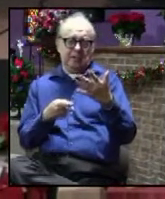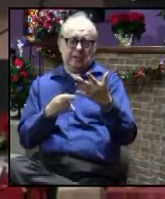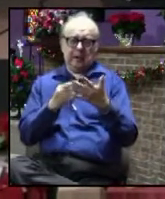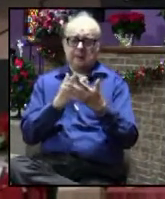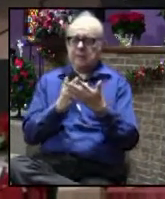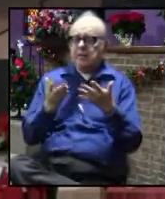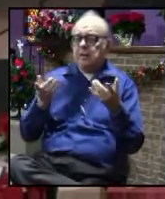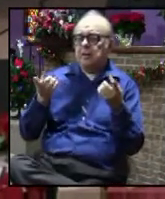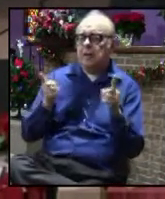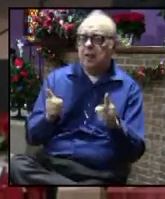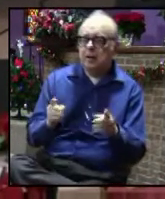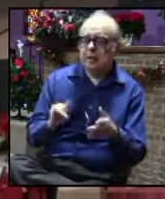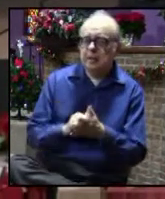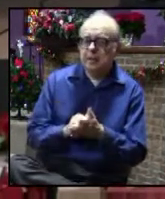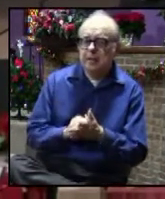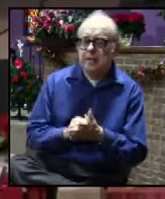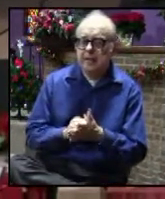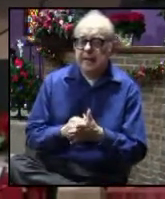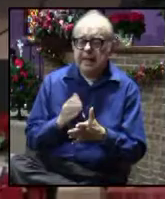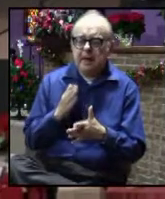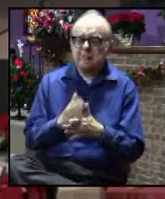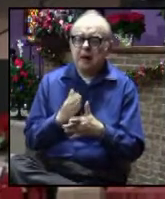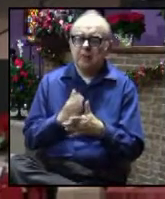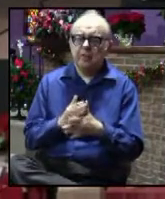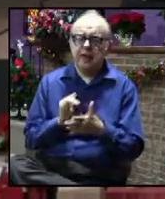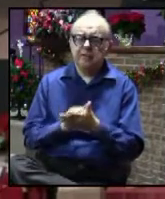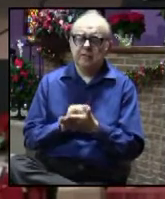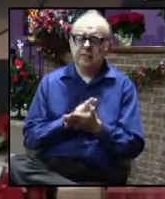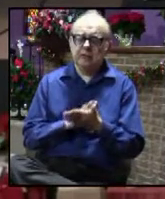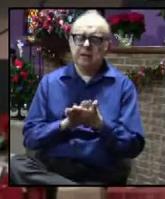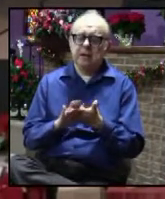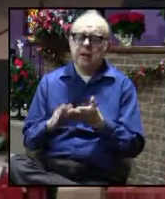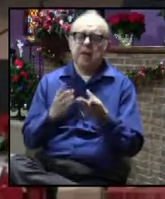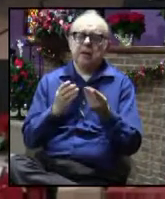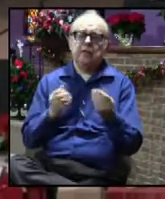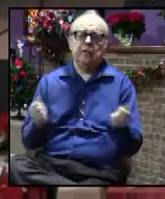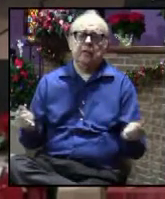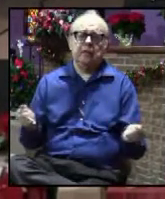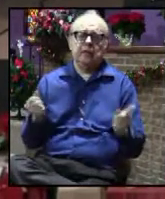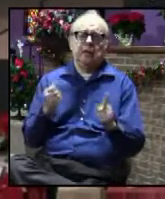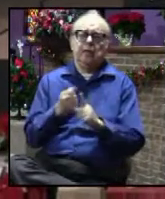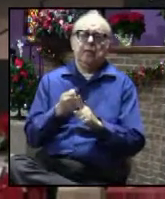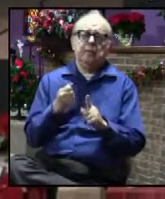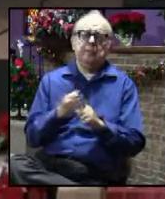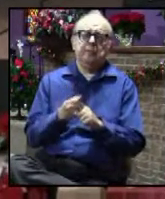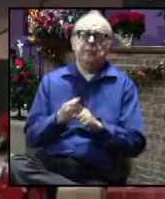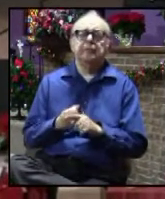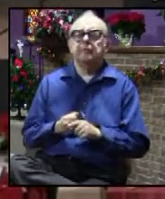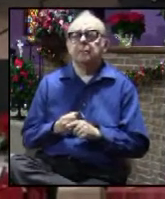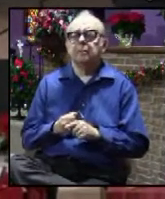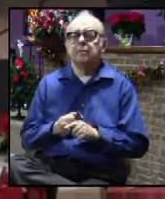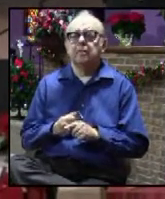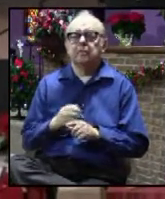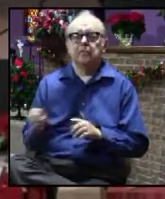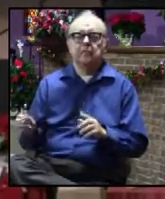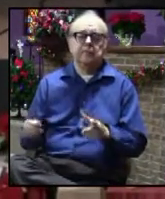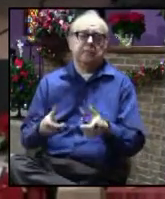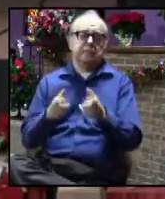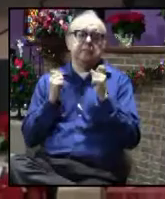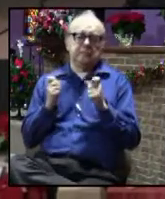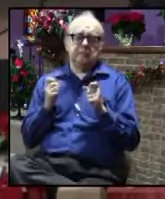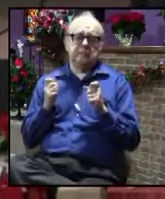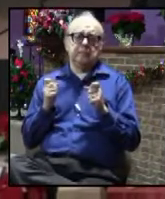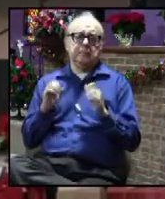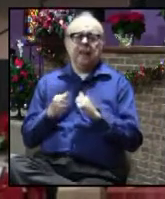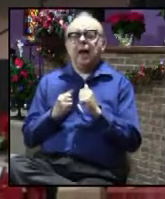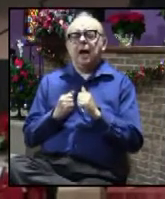something happens to upset that nice, smooth cadence of that rhythm. And then all of a sudden it's, how do